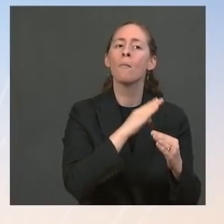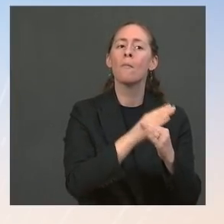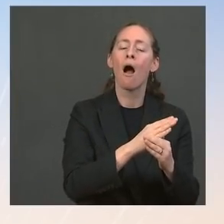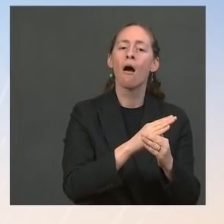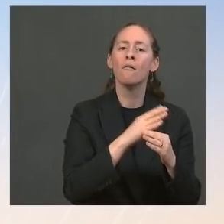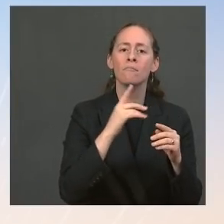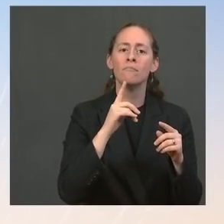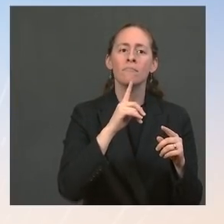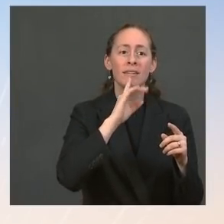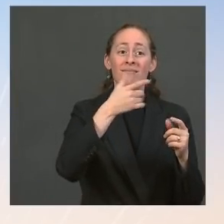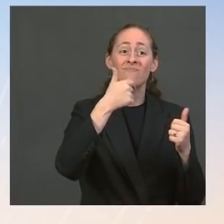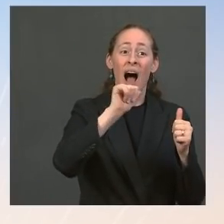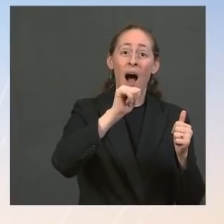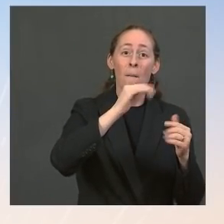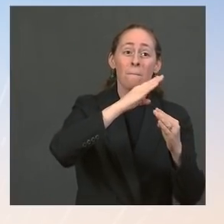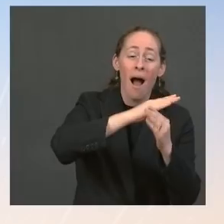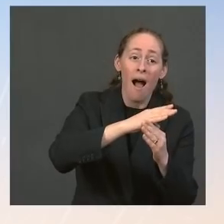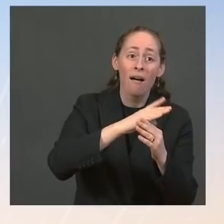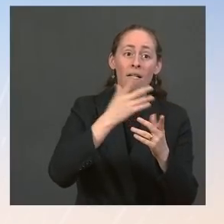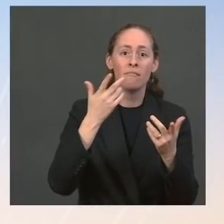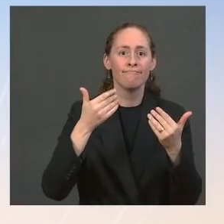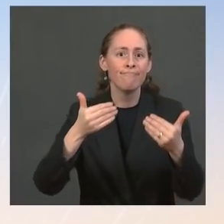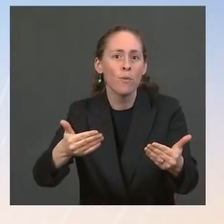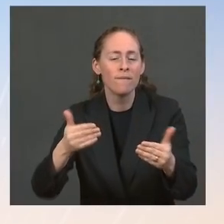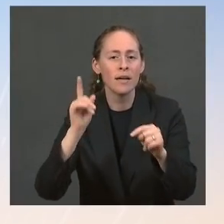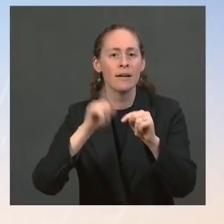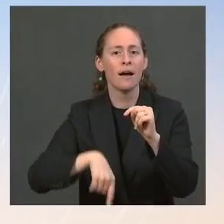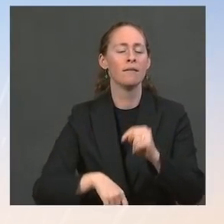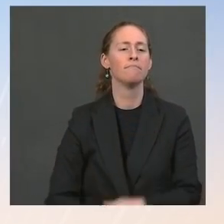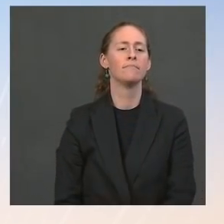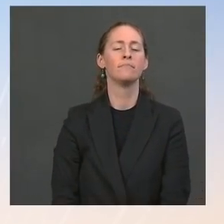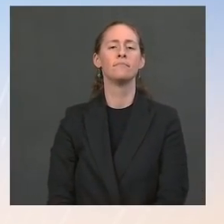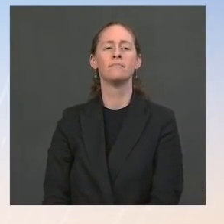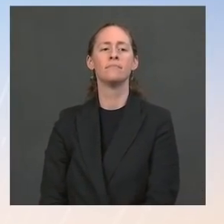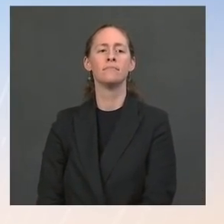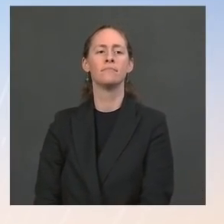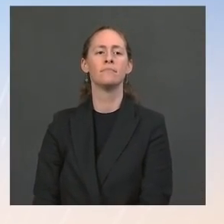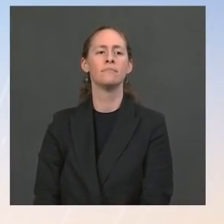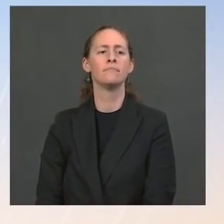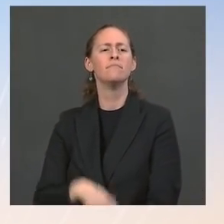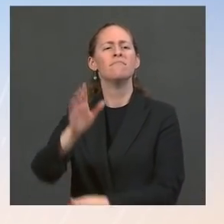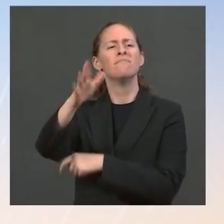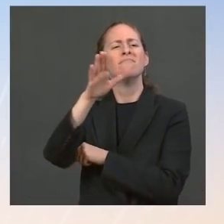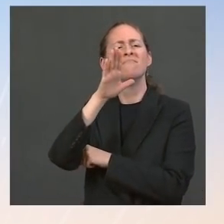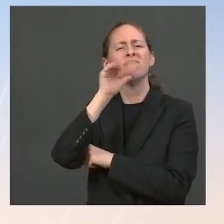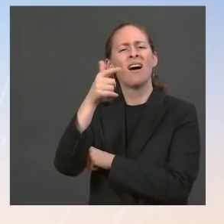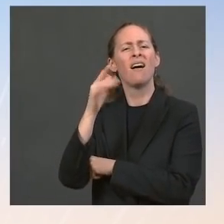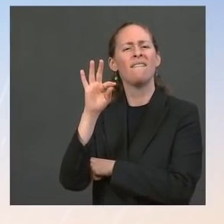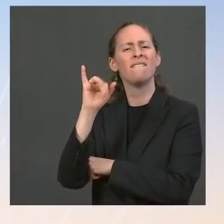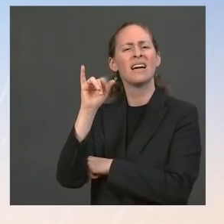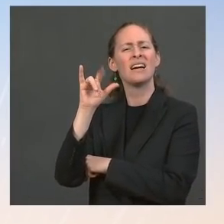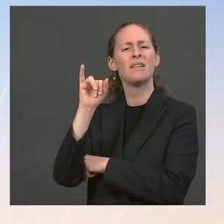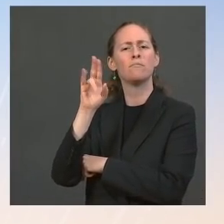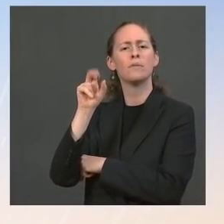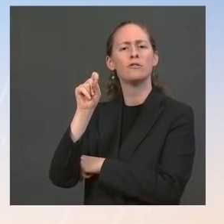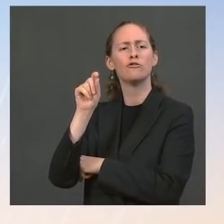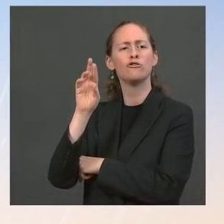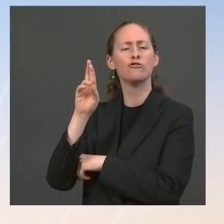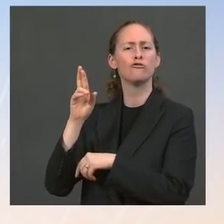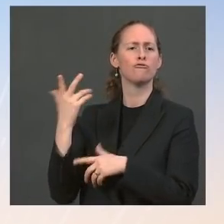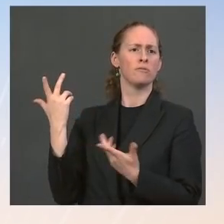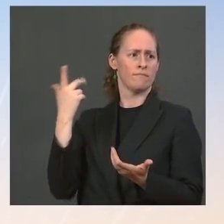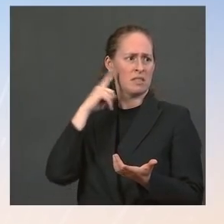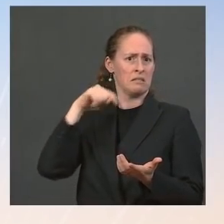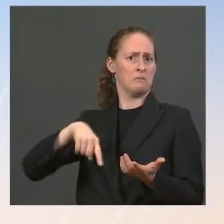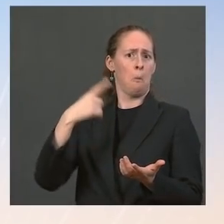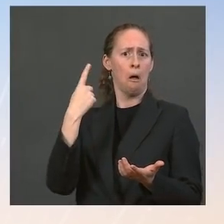to move it forward has been blocked. But there clearly are ways, getting rid of the filibuster, for example, for this particular vote would be